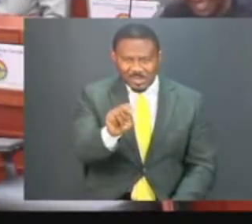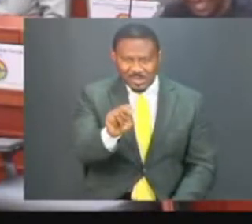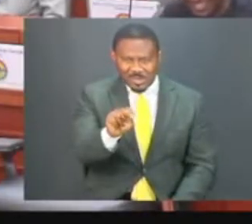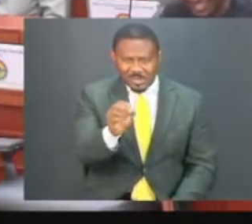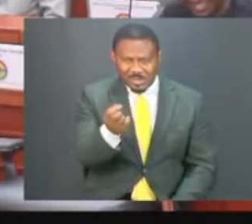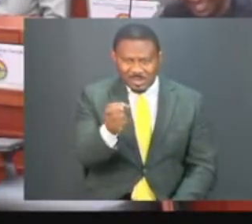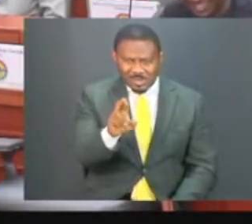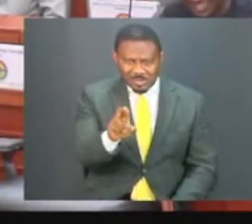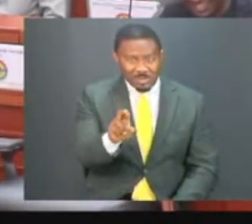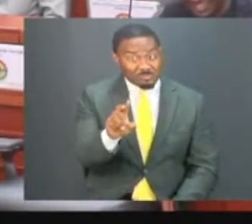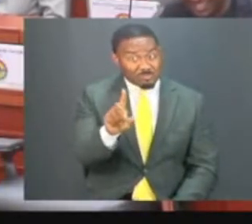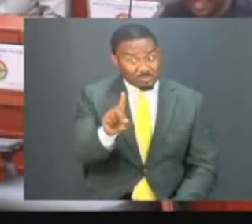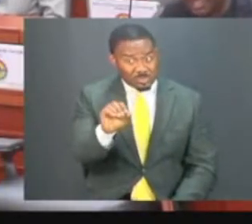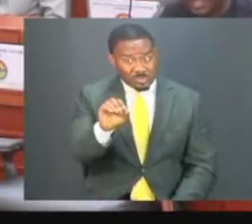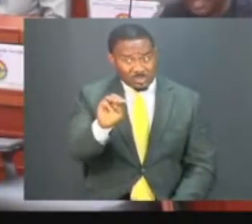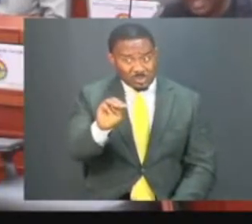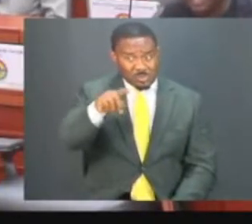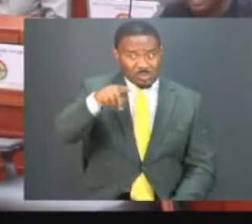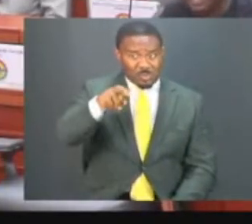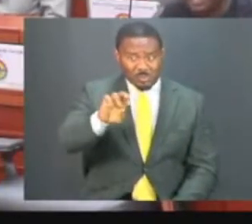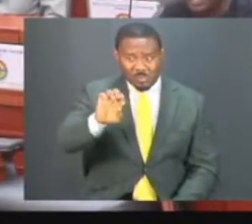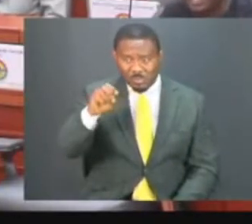Trying to showcase himself